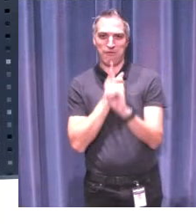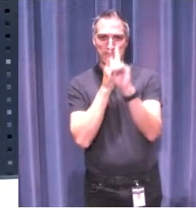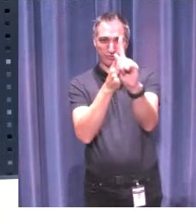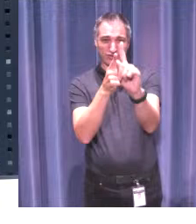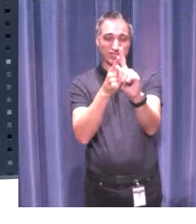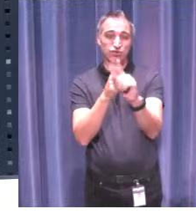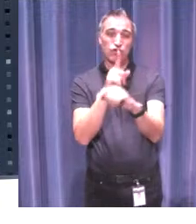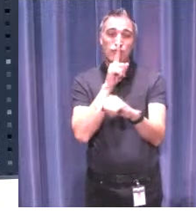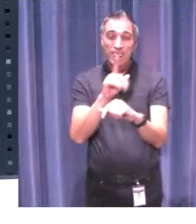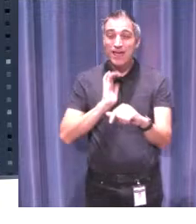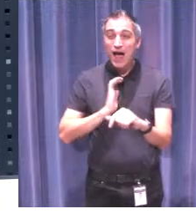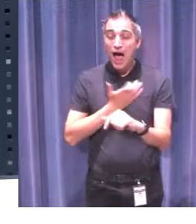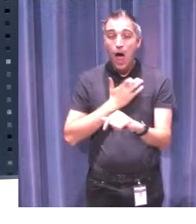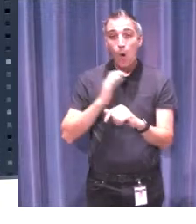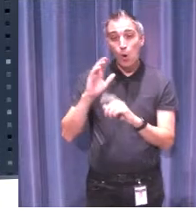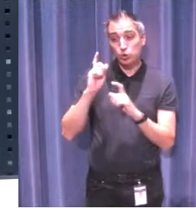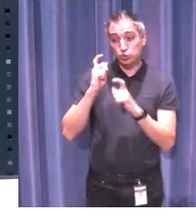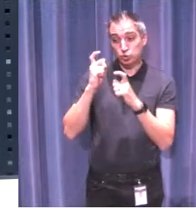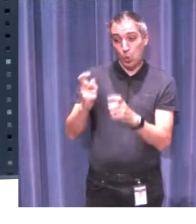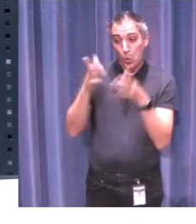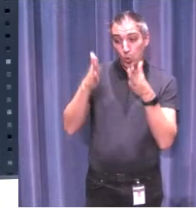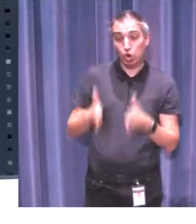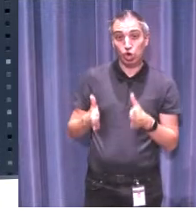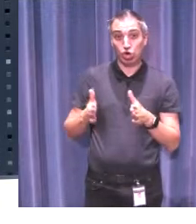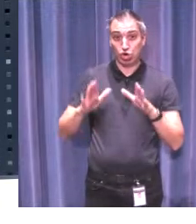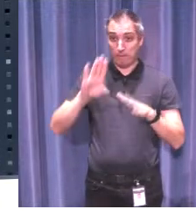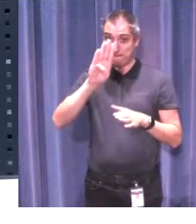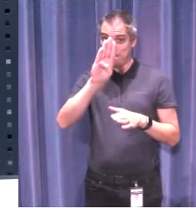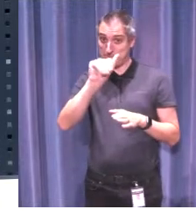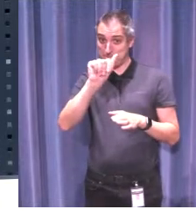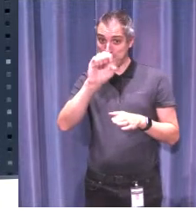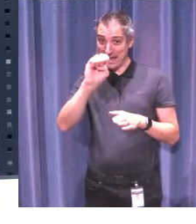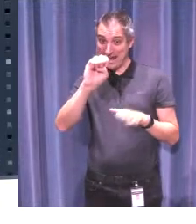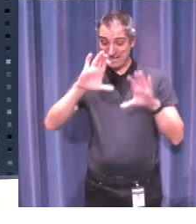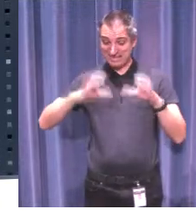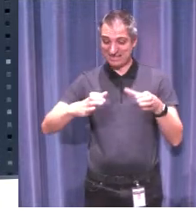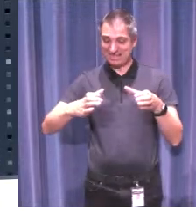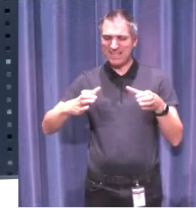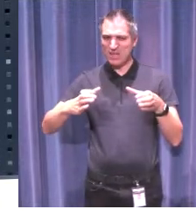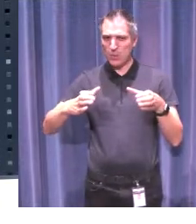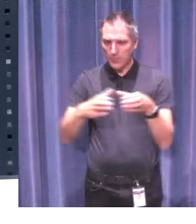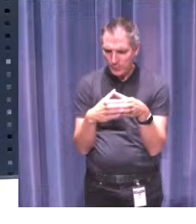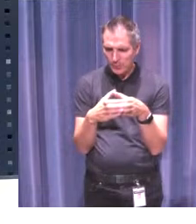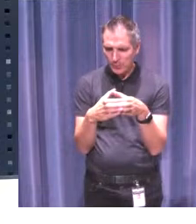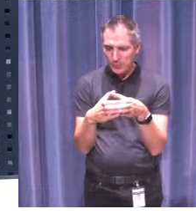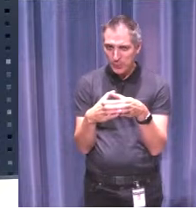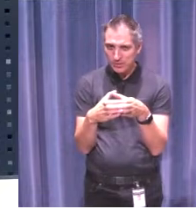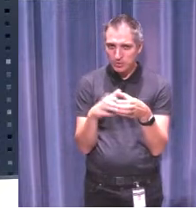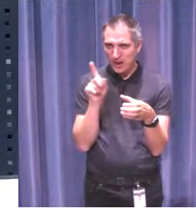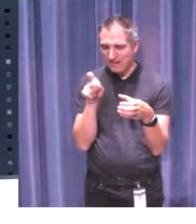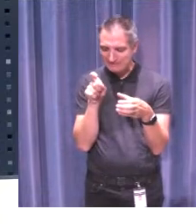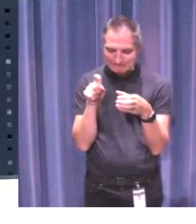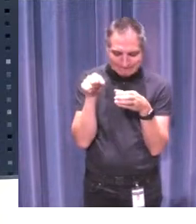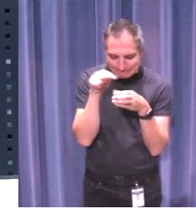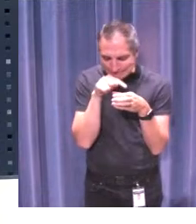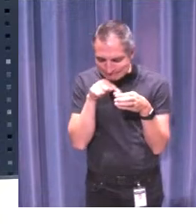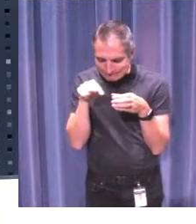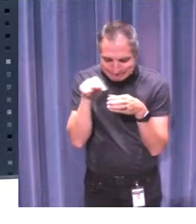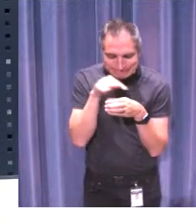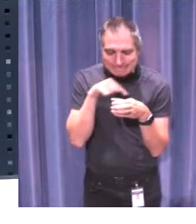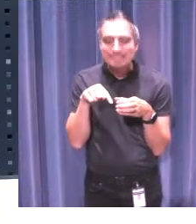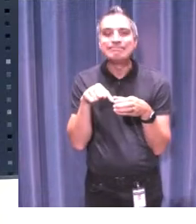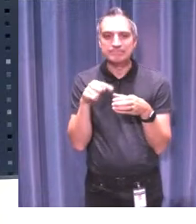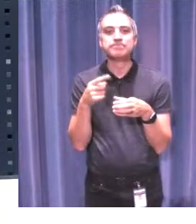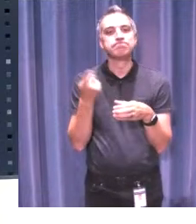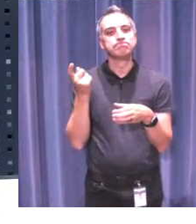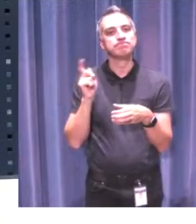of donors and opportunities is not as wide, so we have to look a little bit harder, and that too is a challenge.